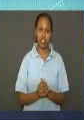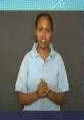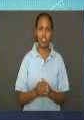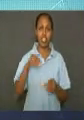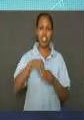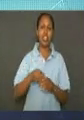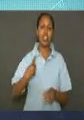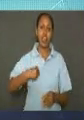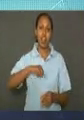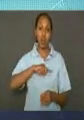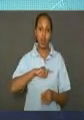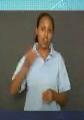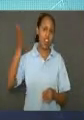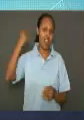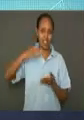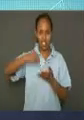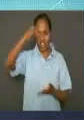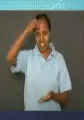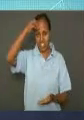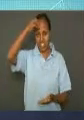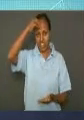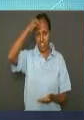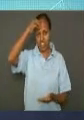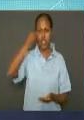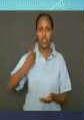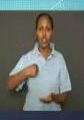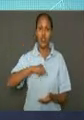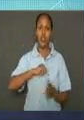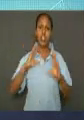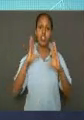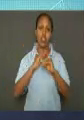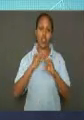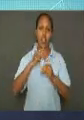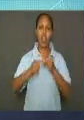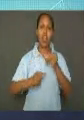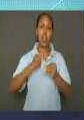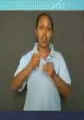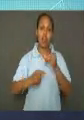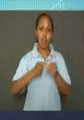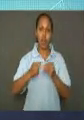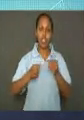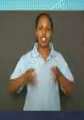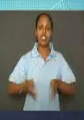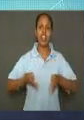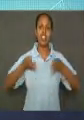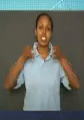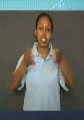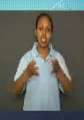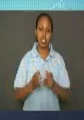In our last lesson, we talked about transistors.